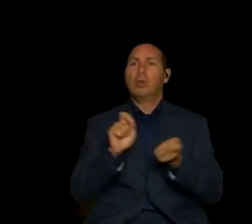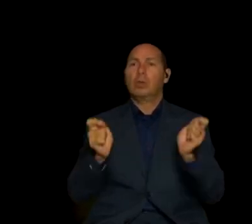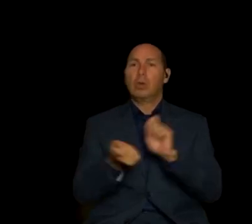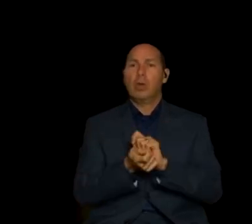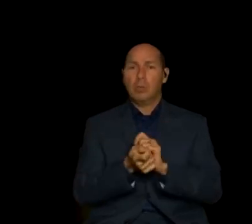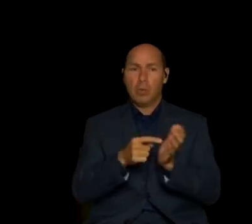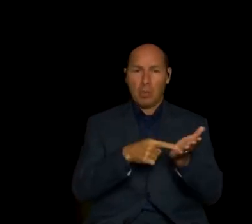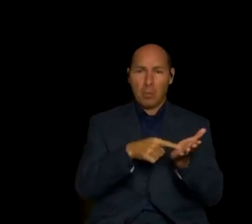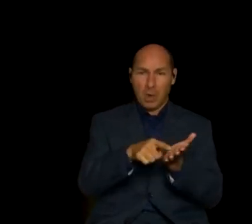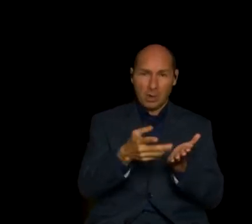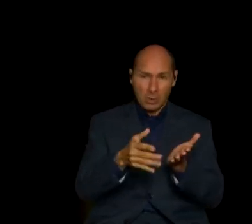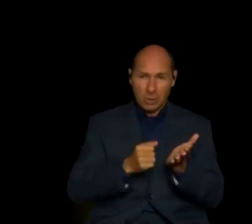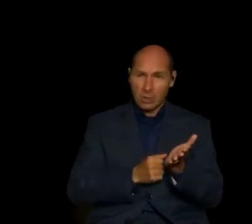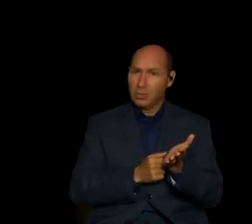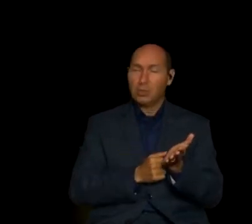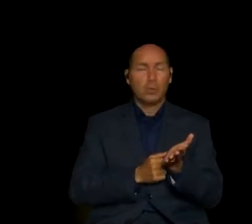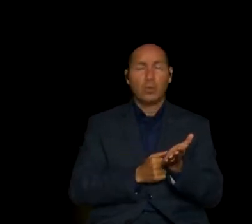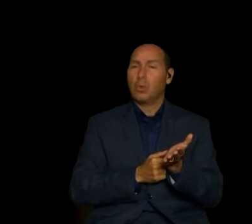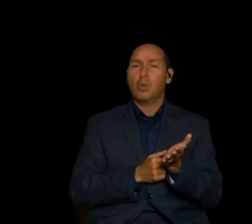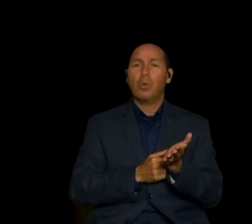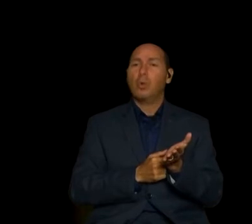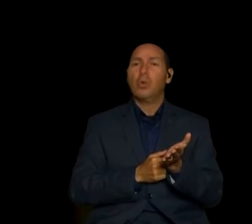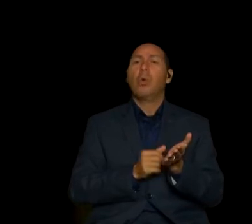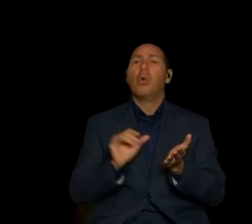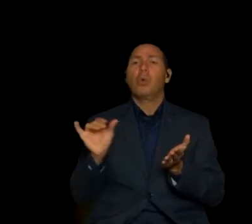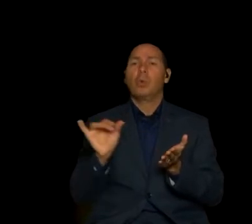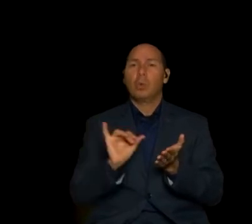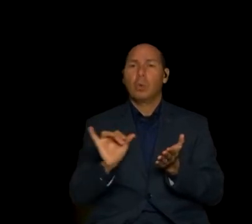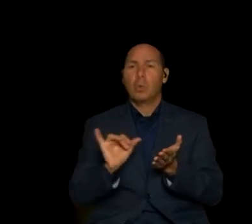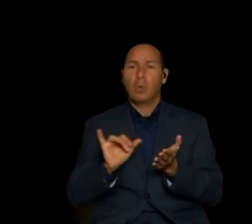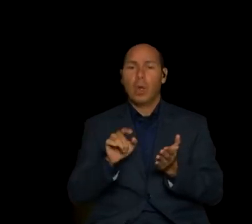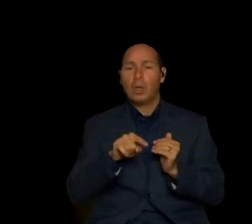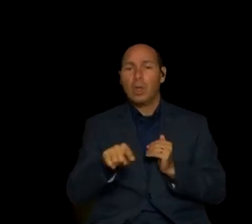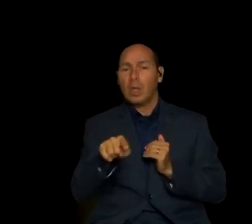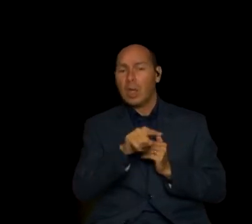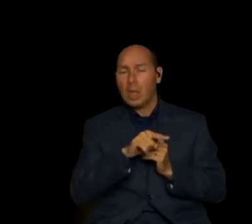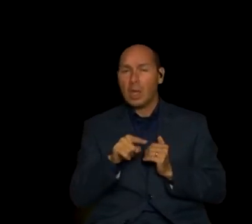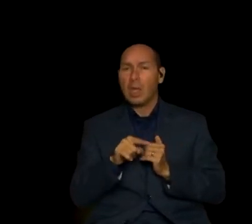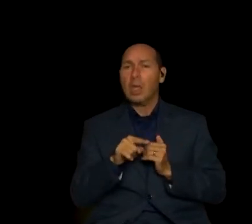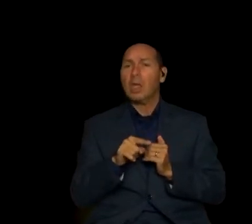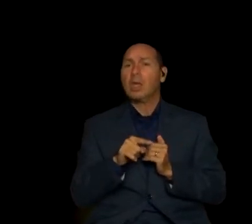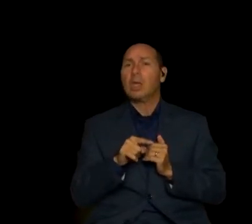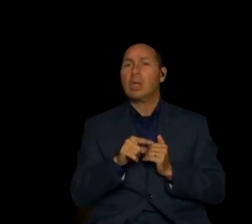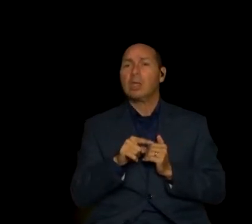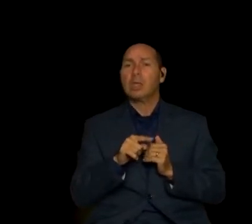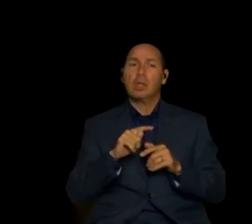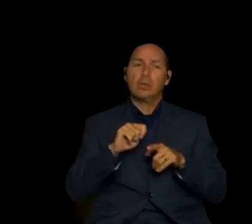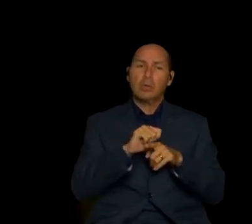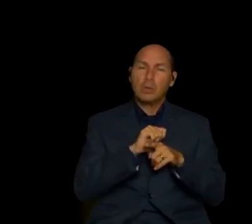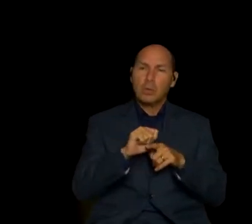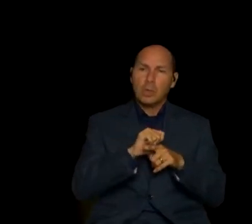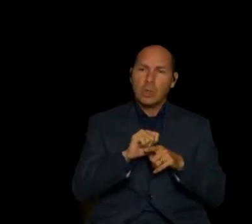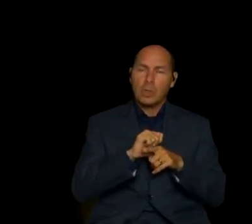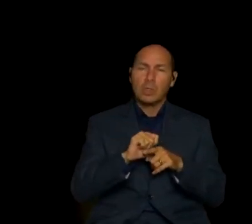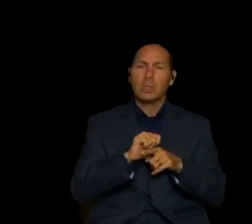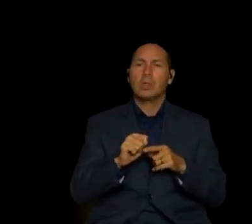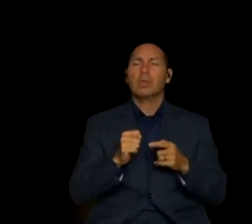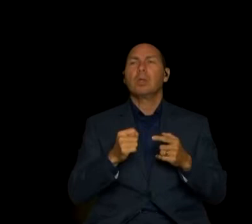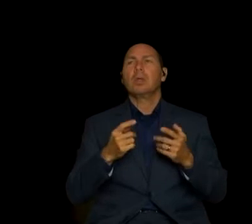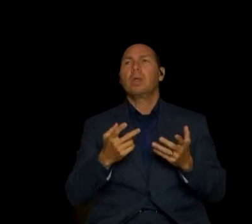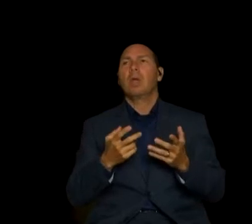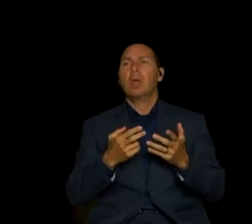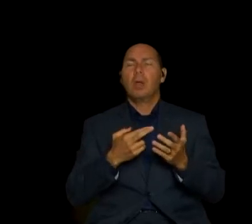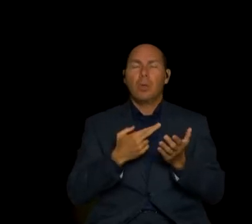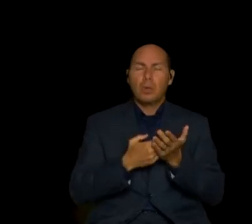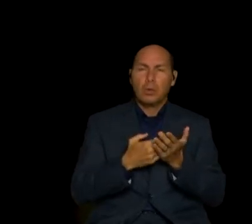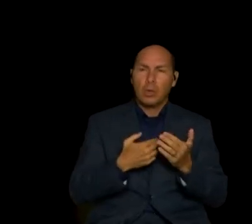pay scales, but also to further develop our employees when it comes to their training, when it comes to the